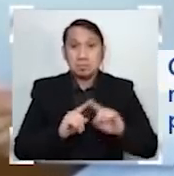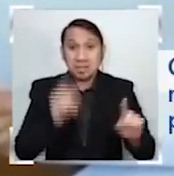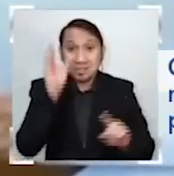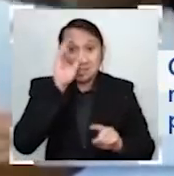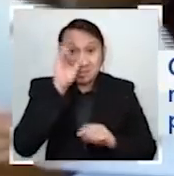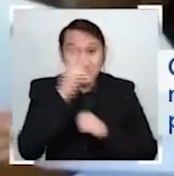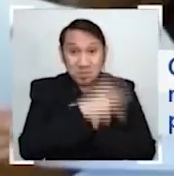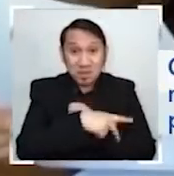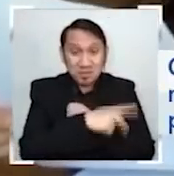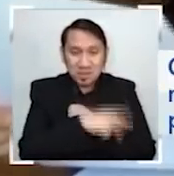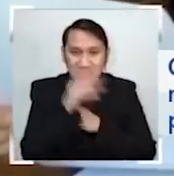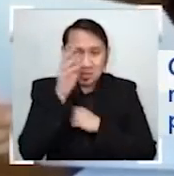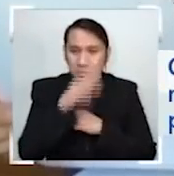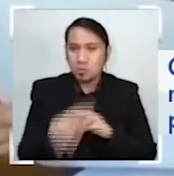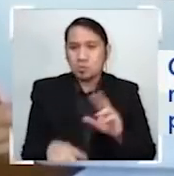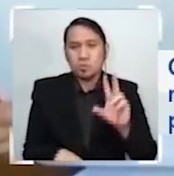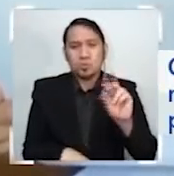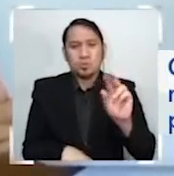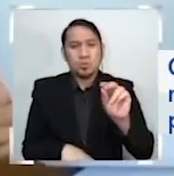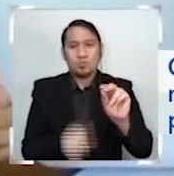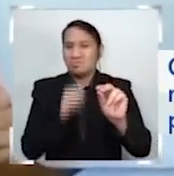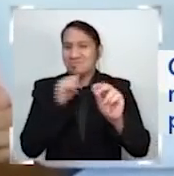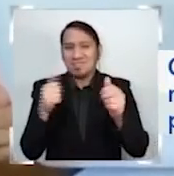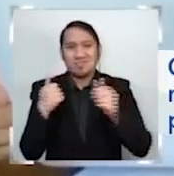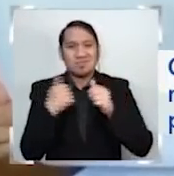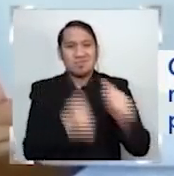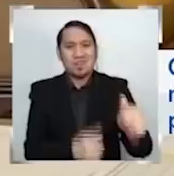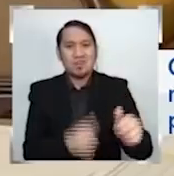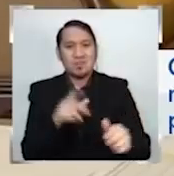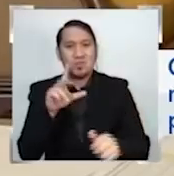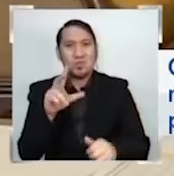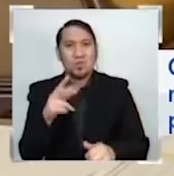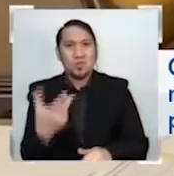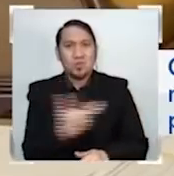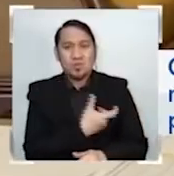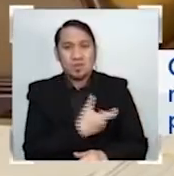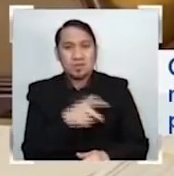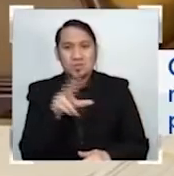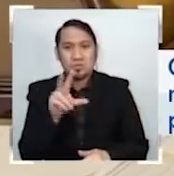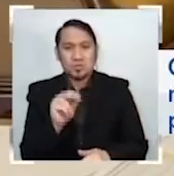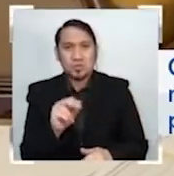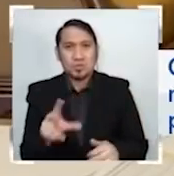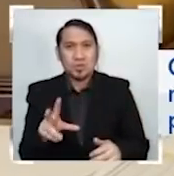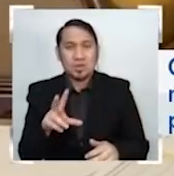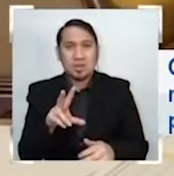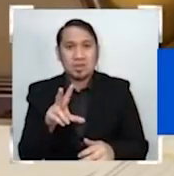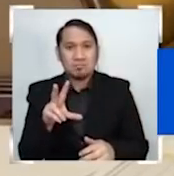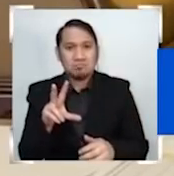hindi raw ipapatupad ang no vaccination, no entry policy. I think it is time for us